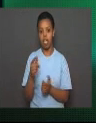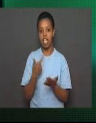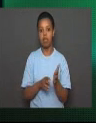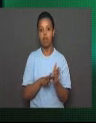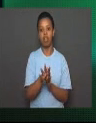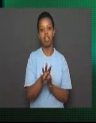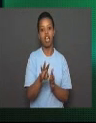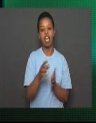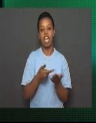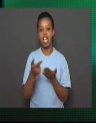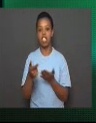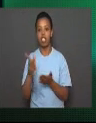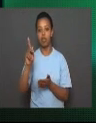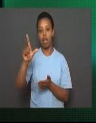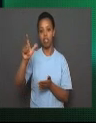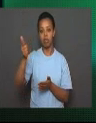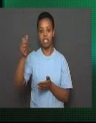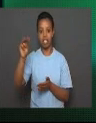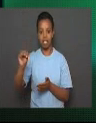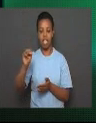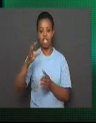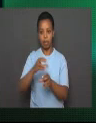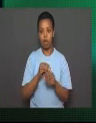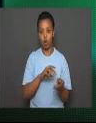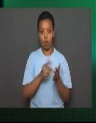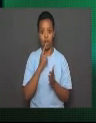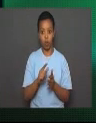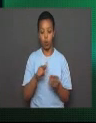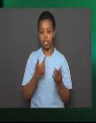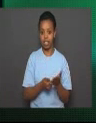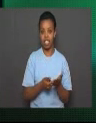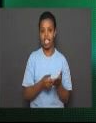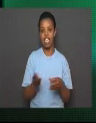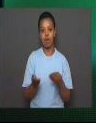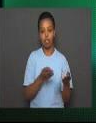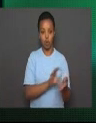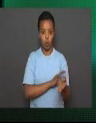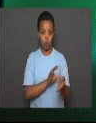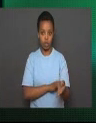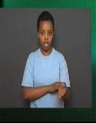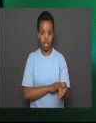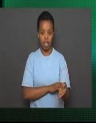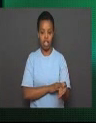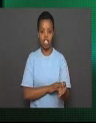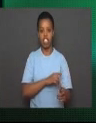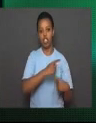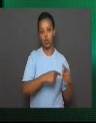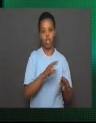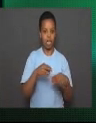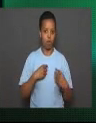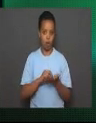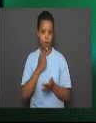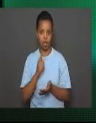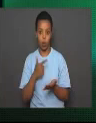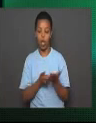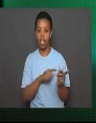the plasmid now contain the gene from the donor cell. This could